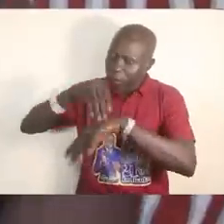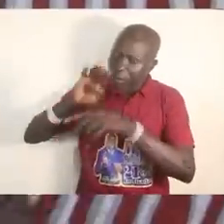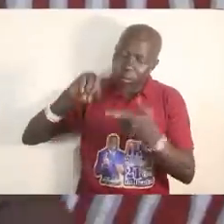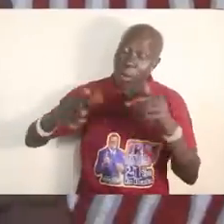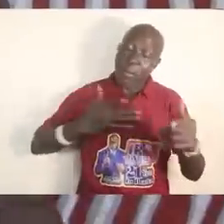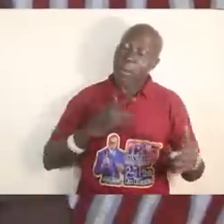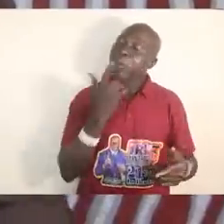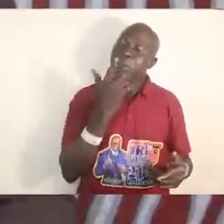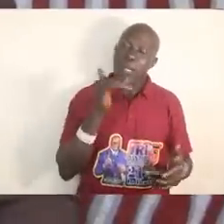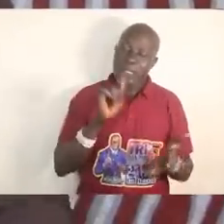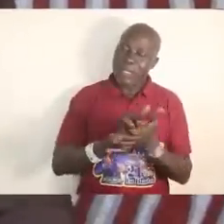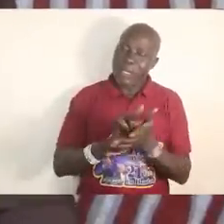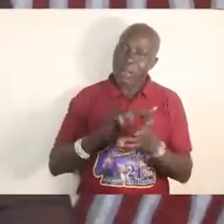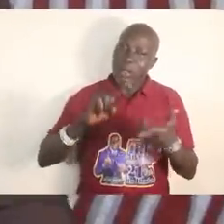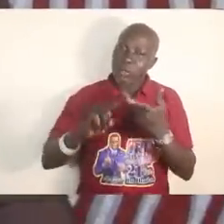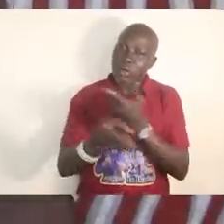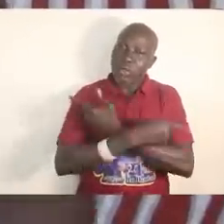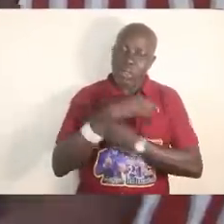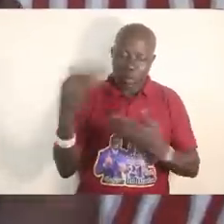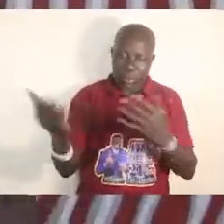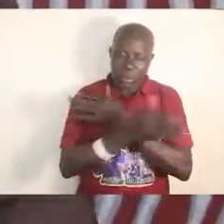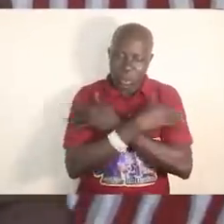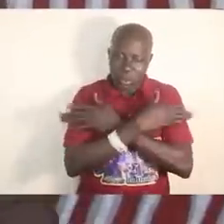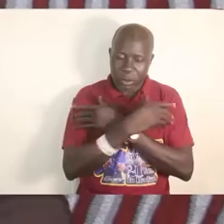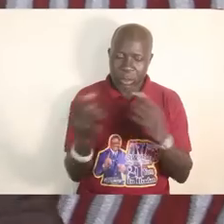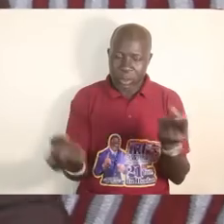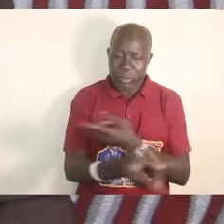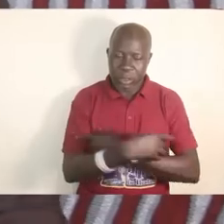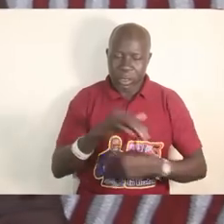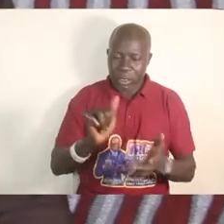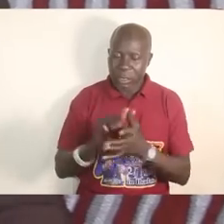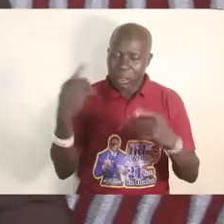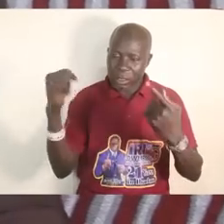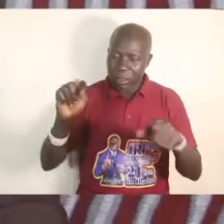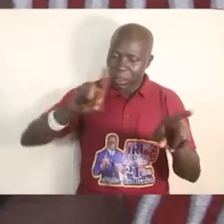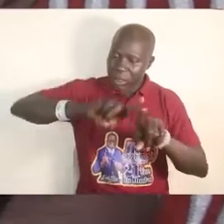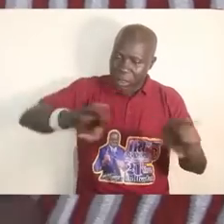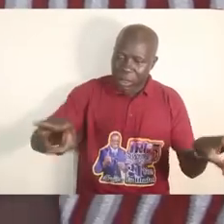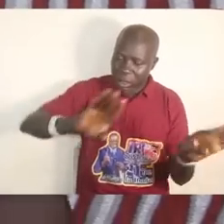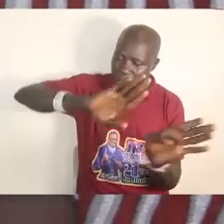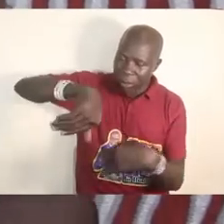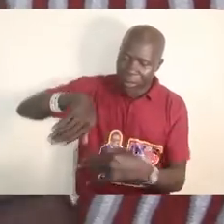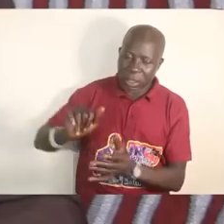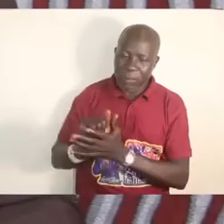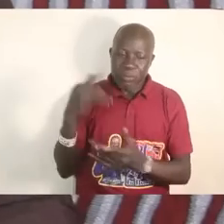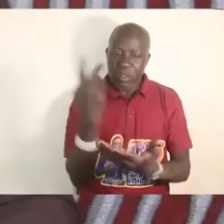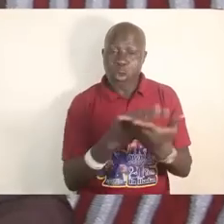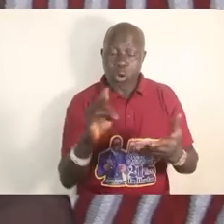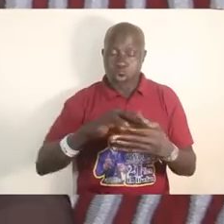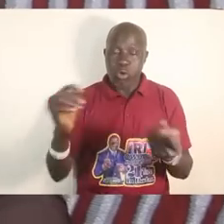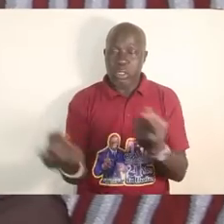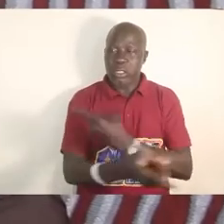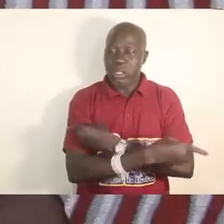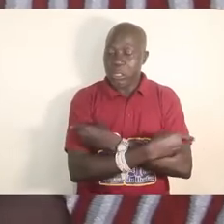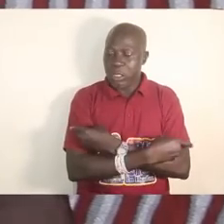From my mouth that today is Sabbath day, the day set aside,